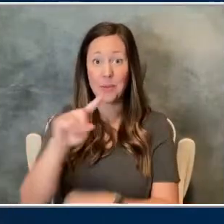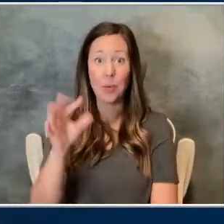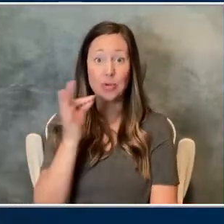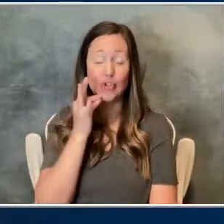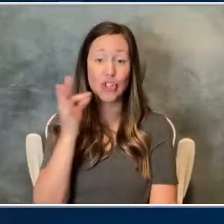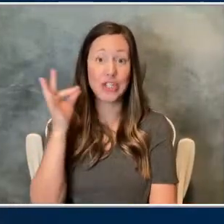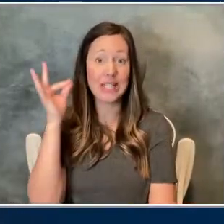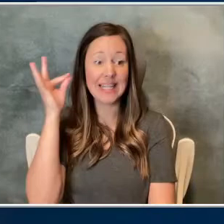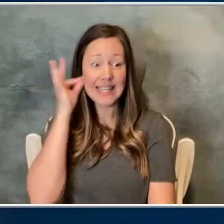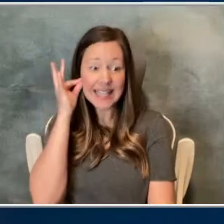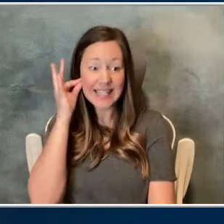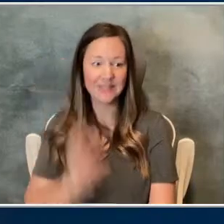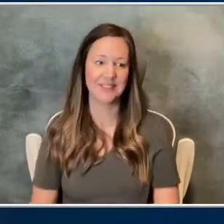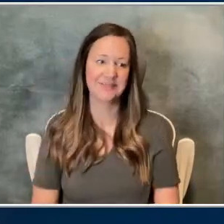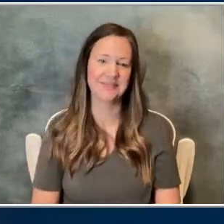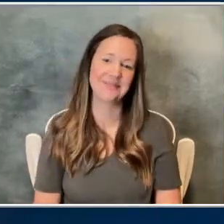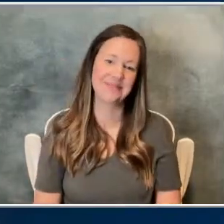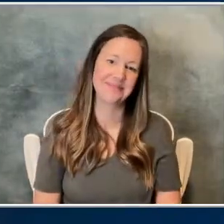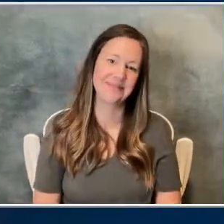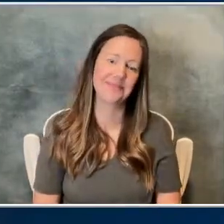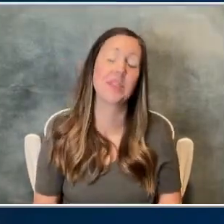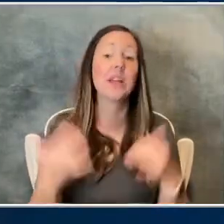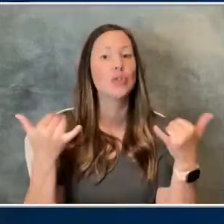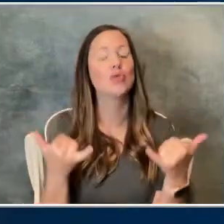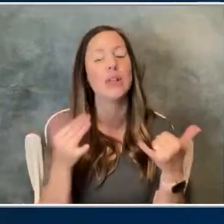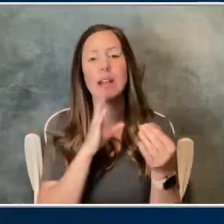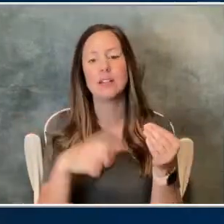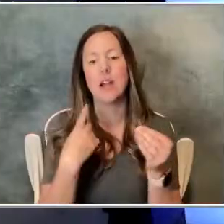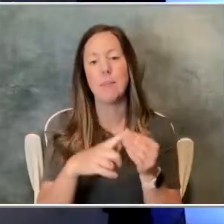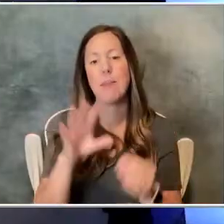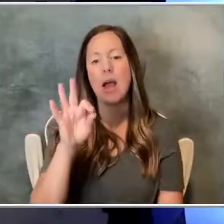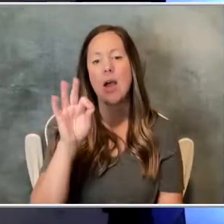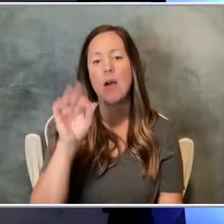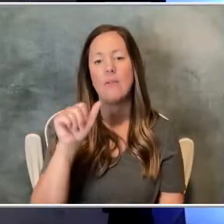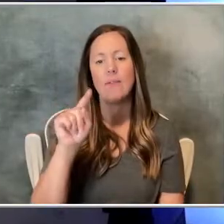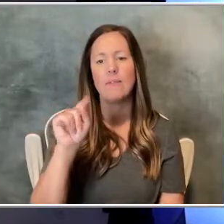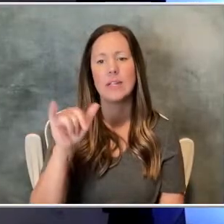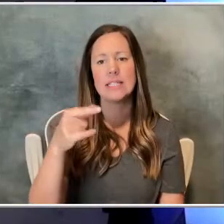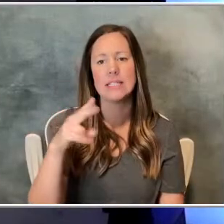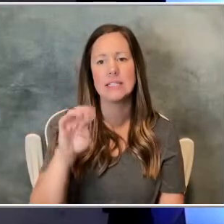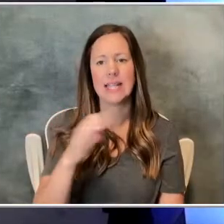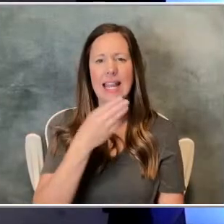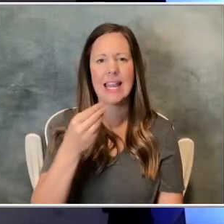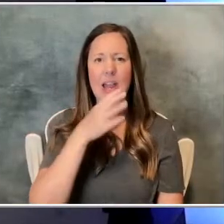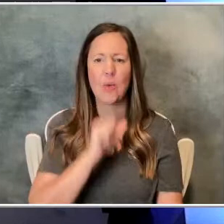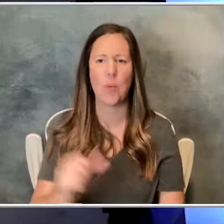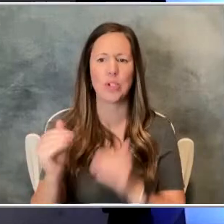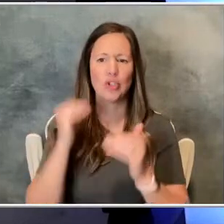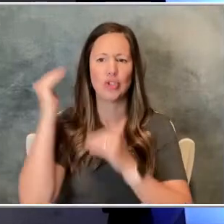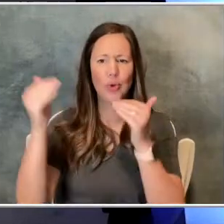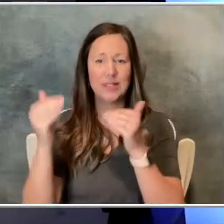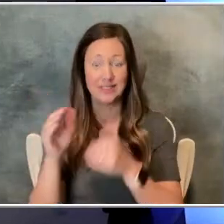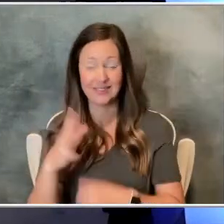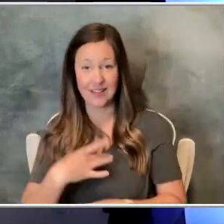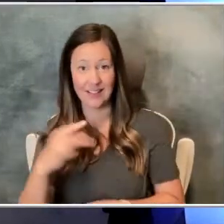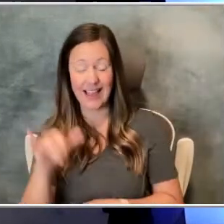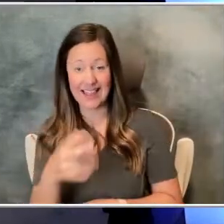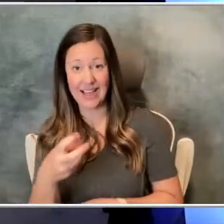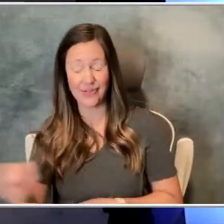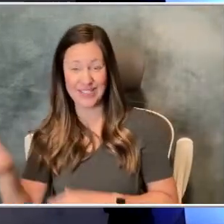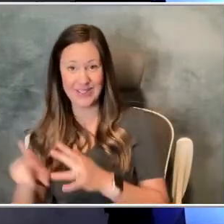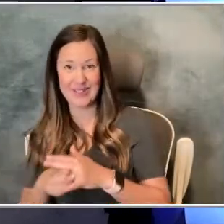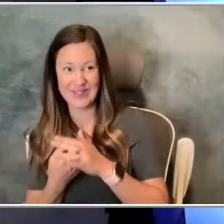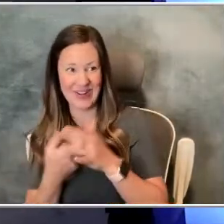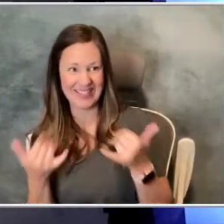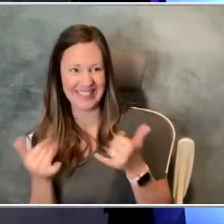Chiefs? Hey, we're talking today, though, about fatigue in older adults. How's that for a transition to go from Chiefs into this one? And